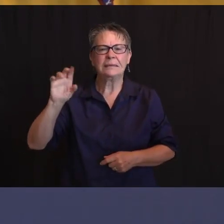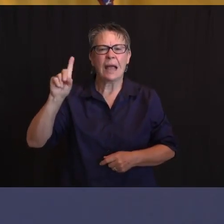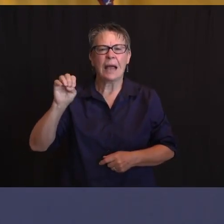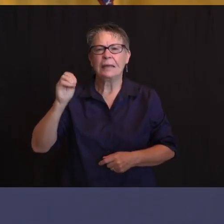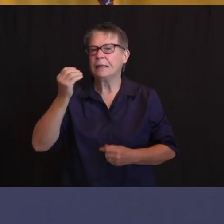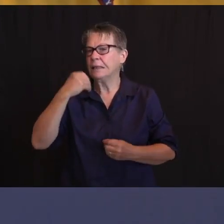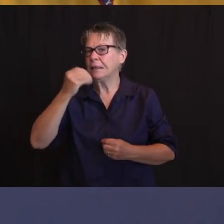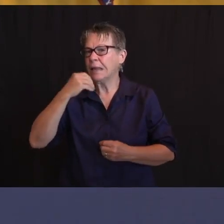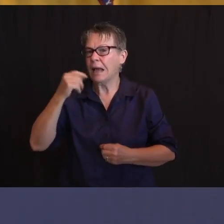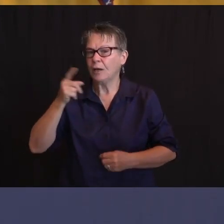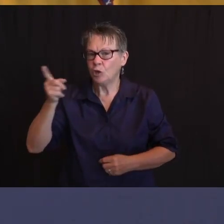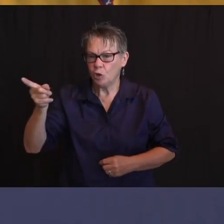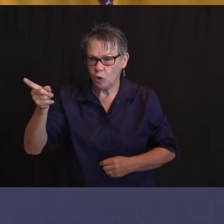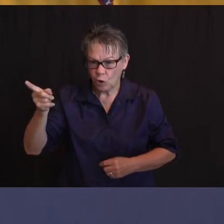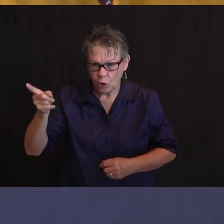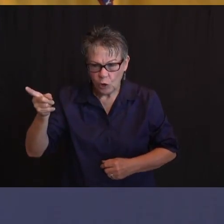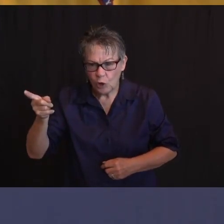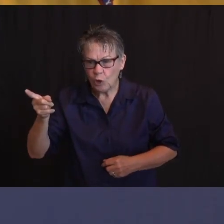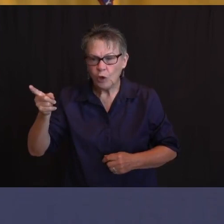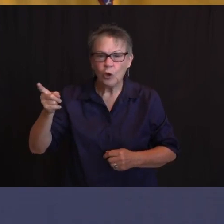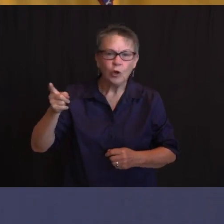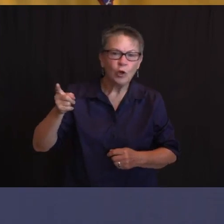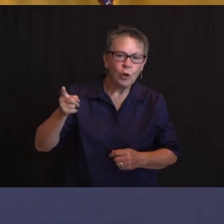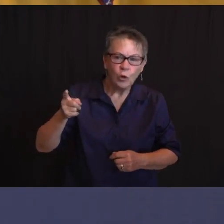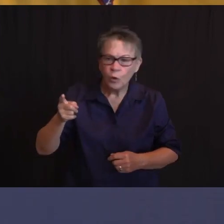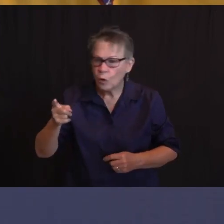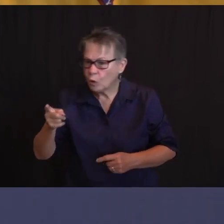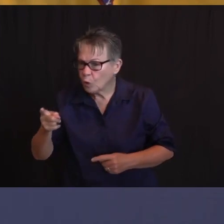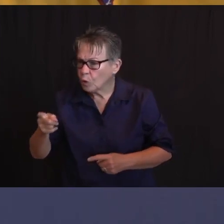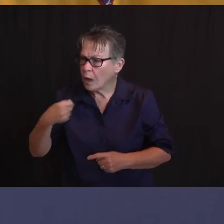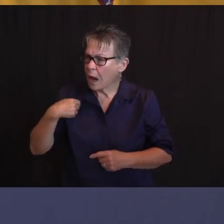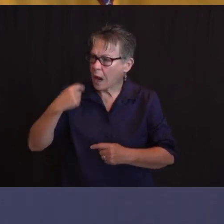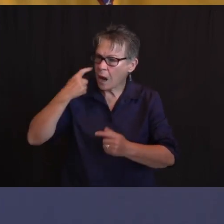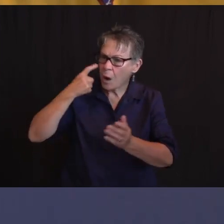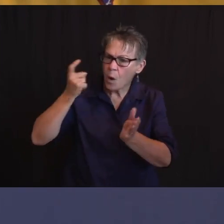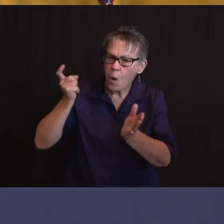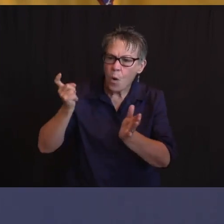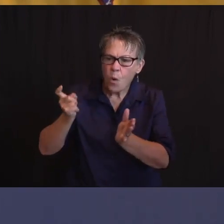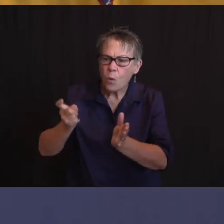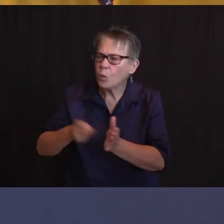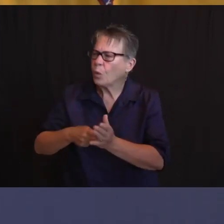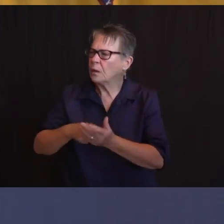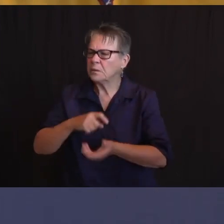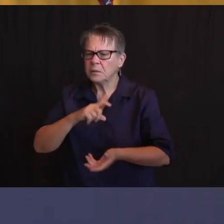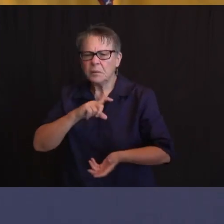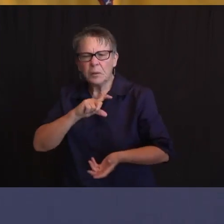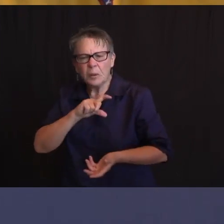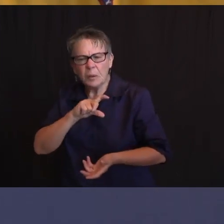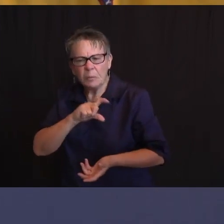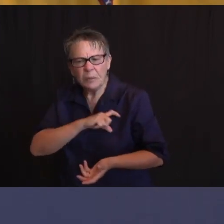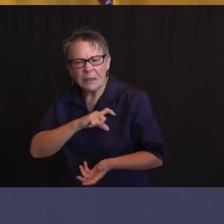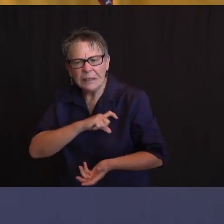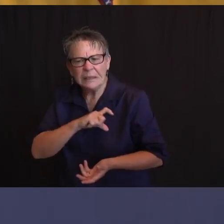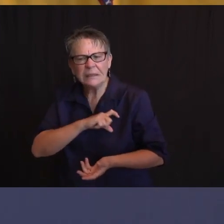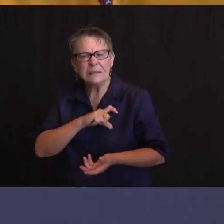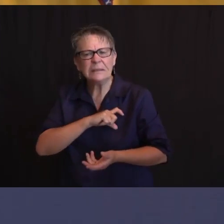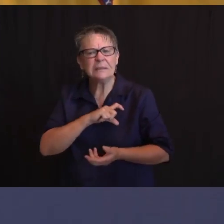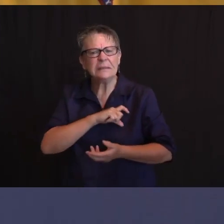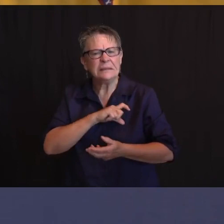to this business owner in particular, but to other business owners around the state who might be contemplating defying your executive